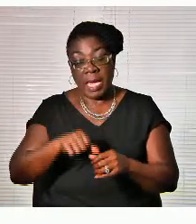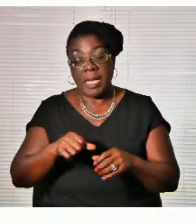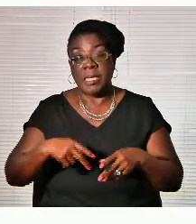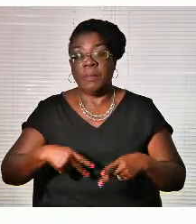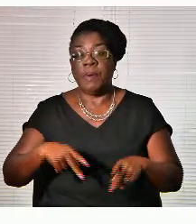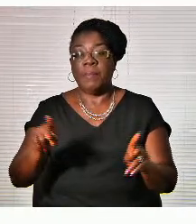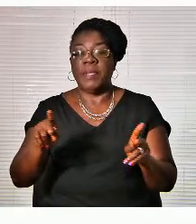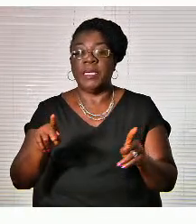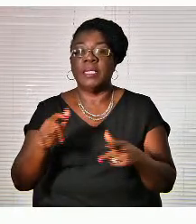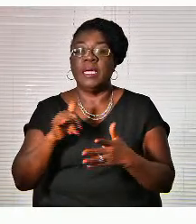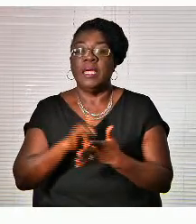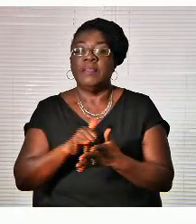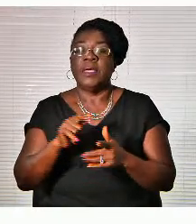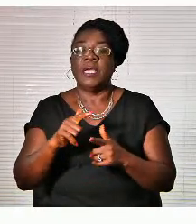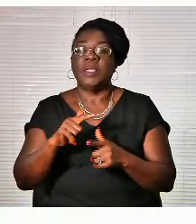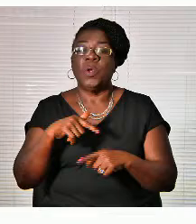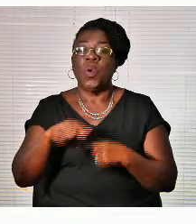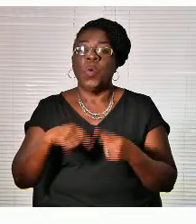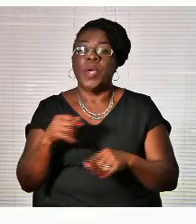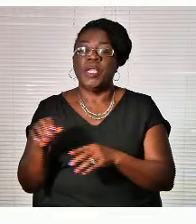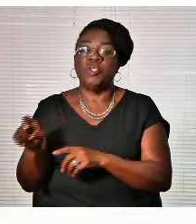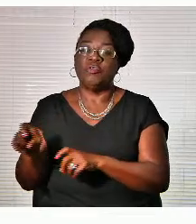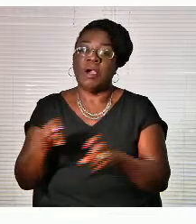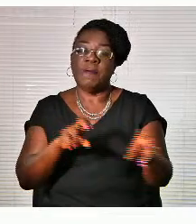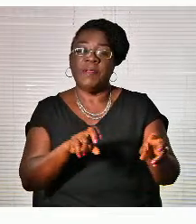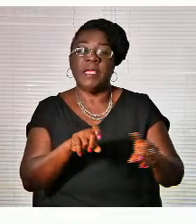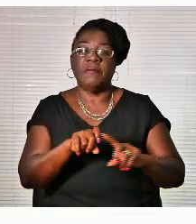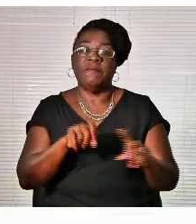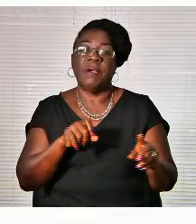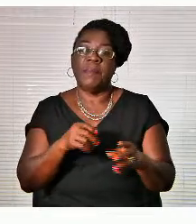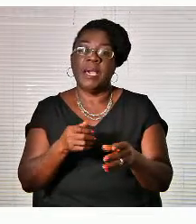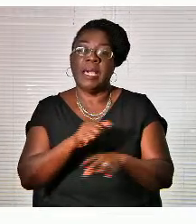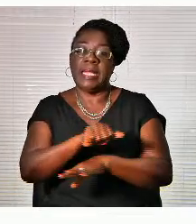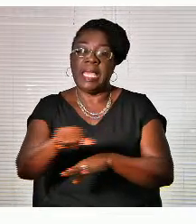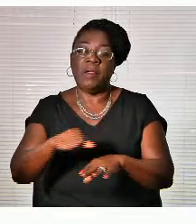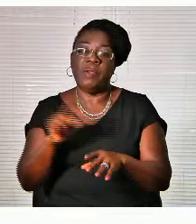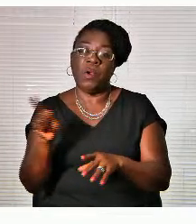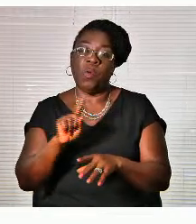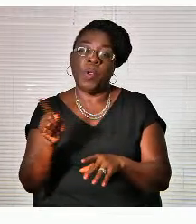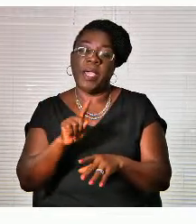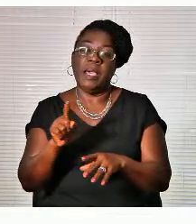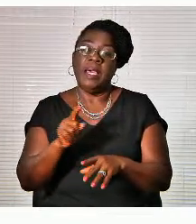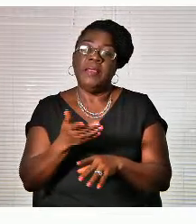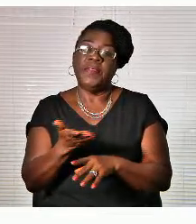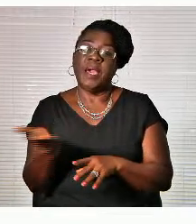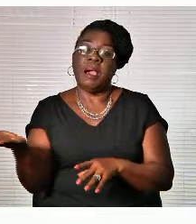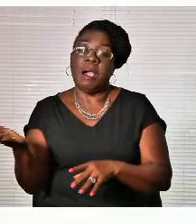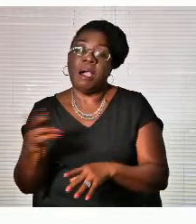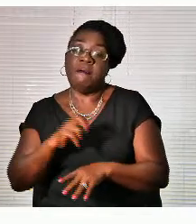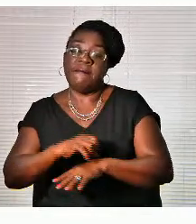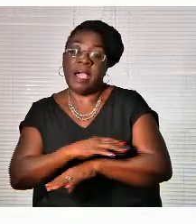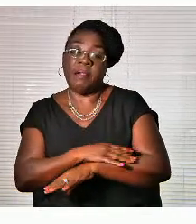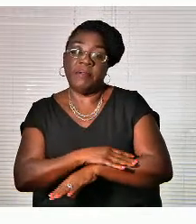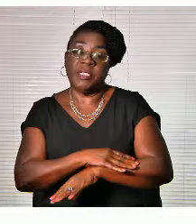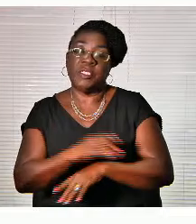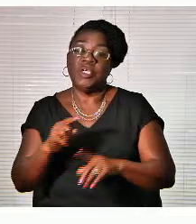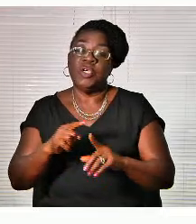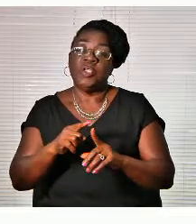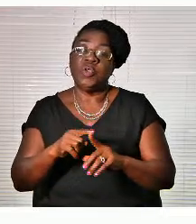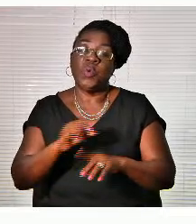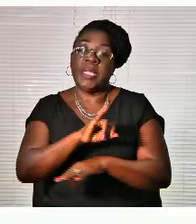that when traveling from hotspots, such as New Providence, to any other island, a